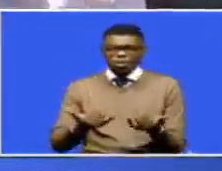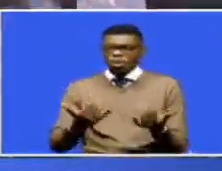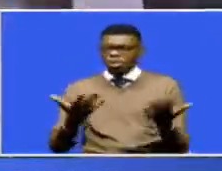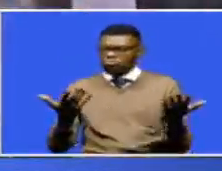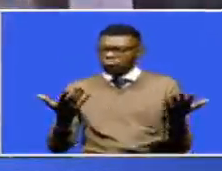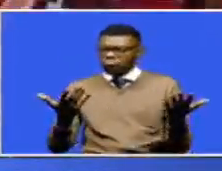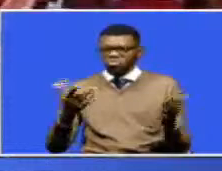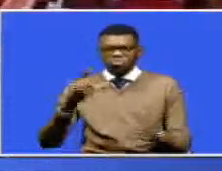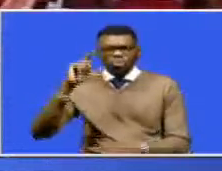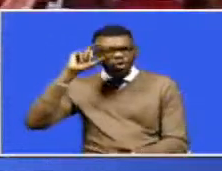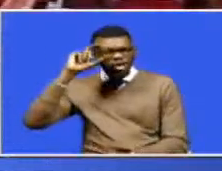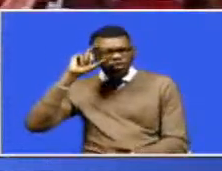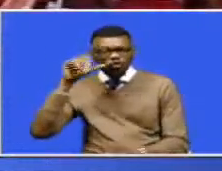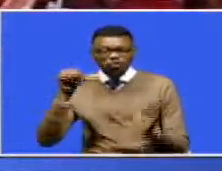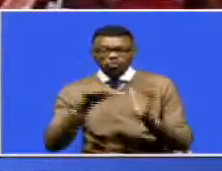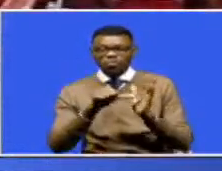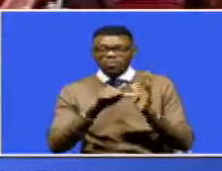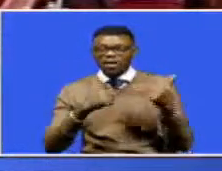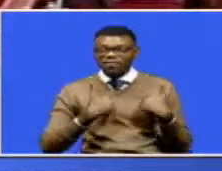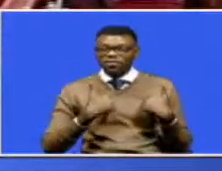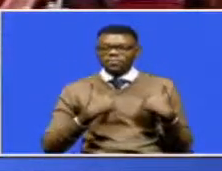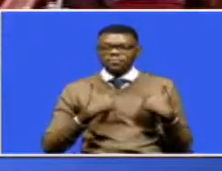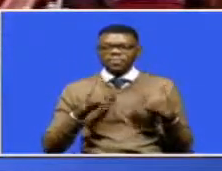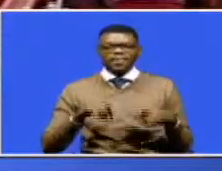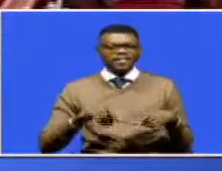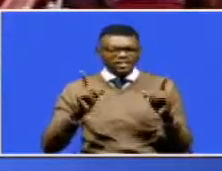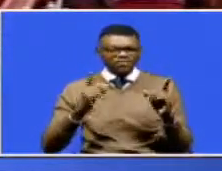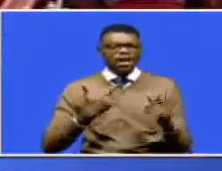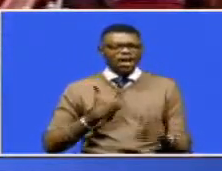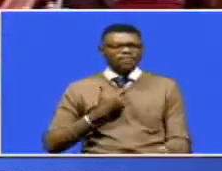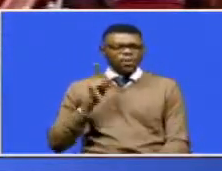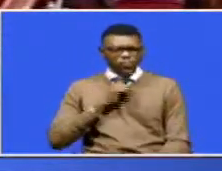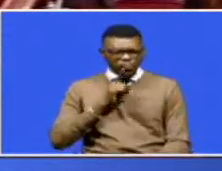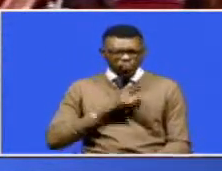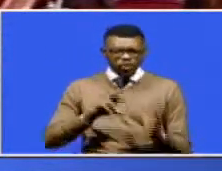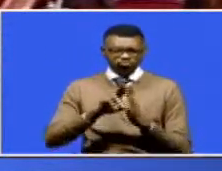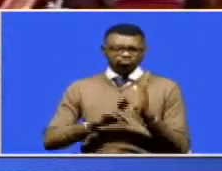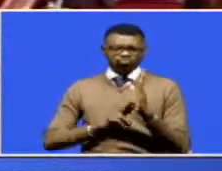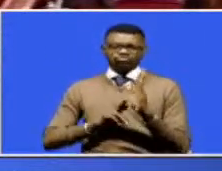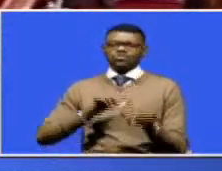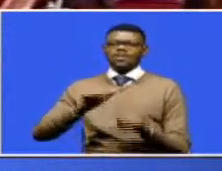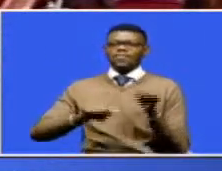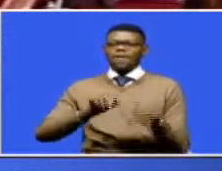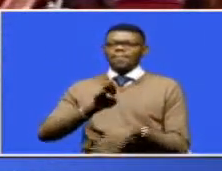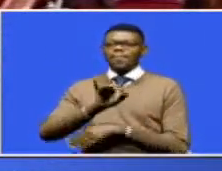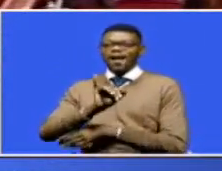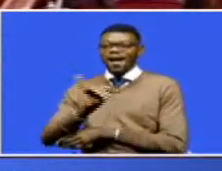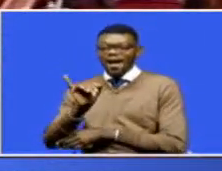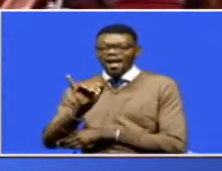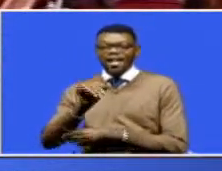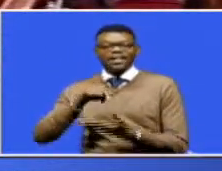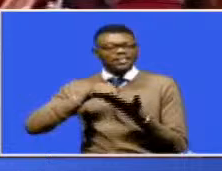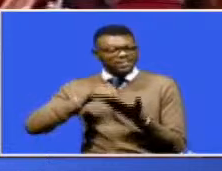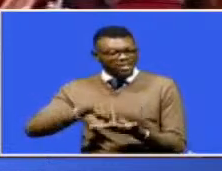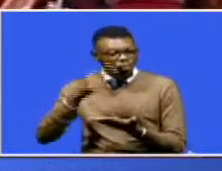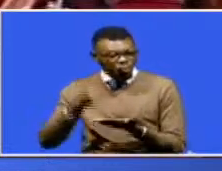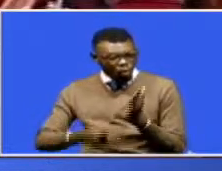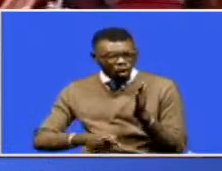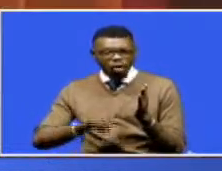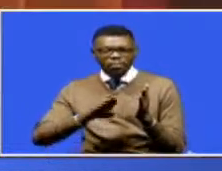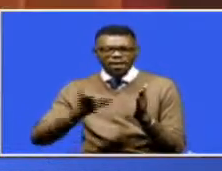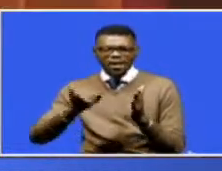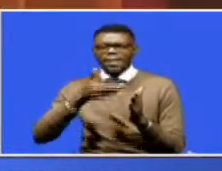target on Orengo's back. This following his hardline stance over the BBI bill, insisting that it should be amended